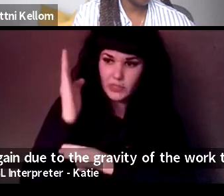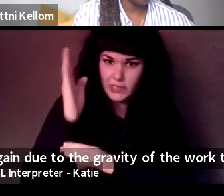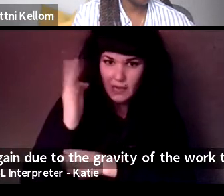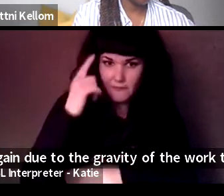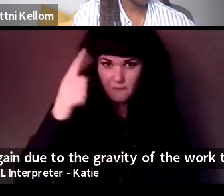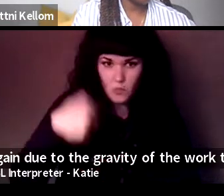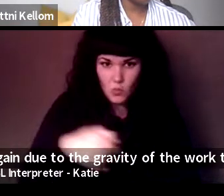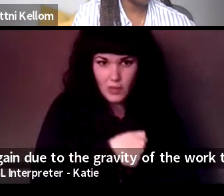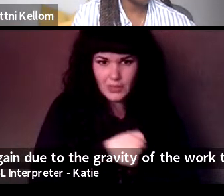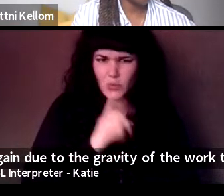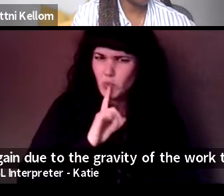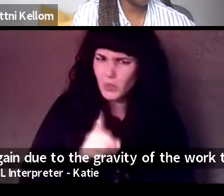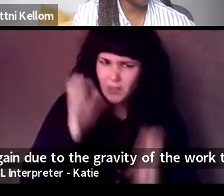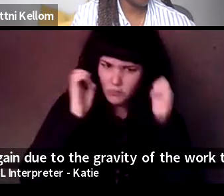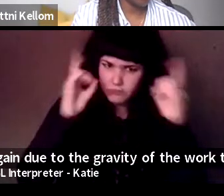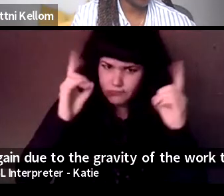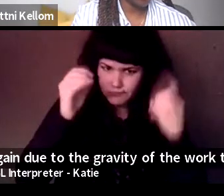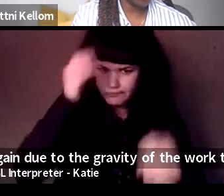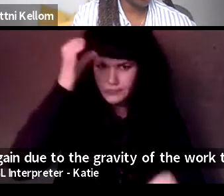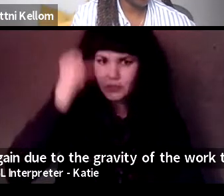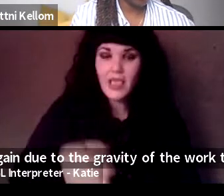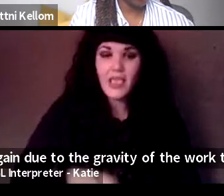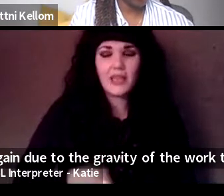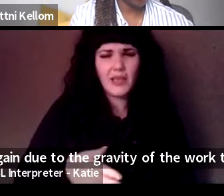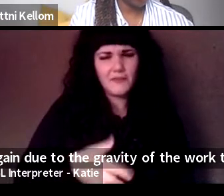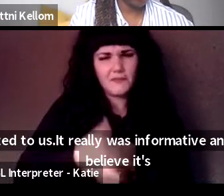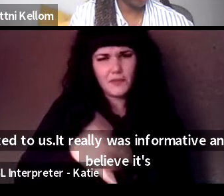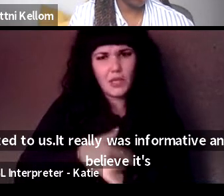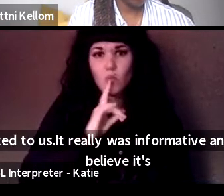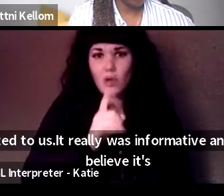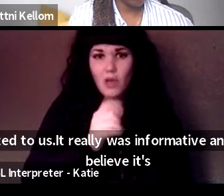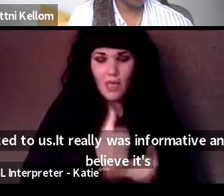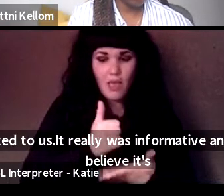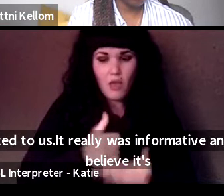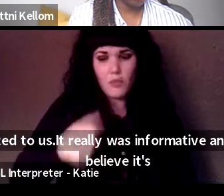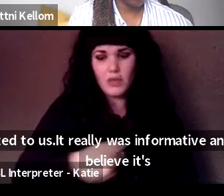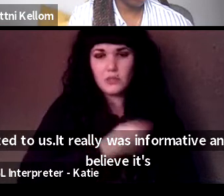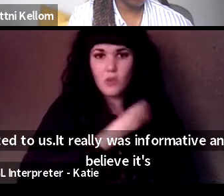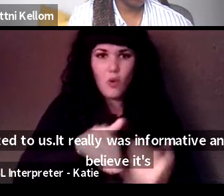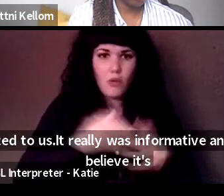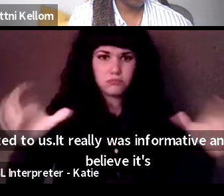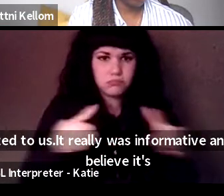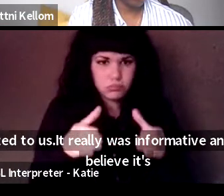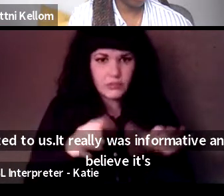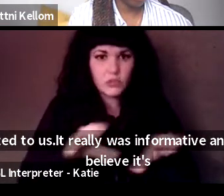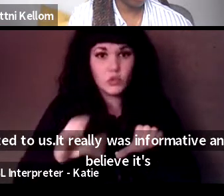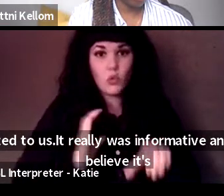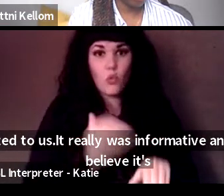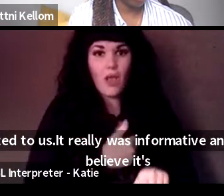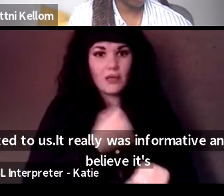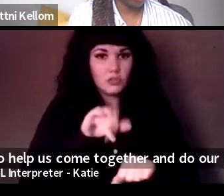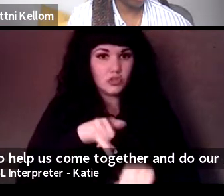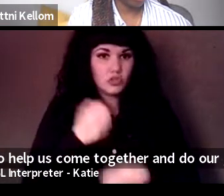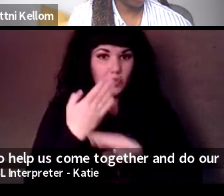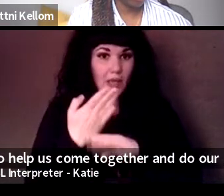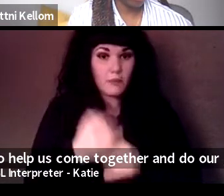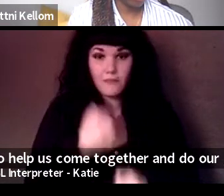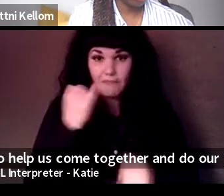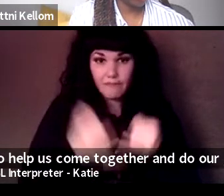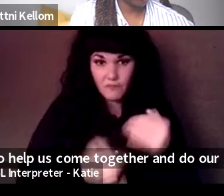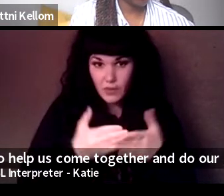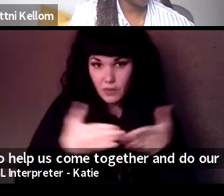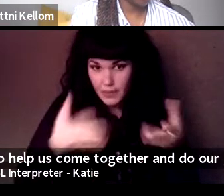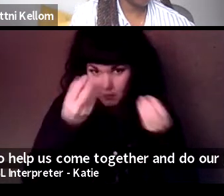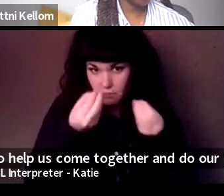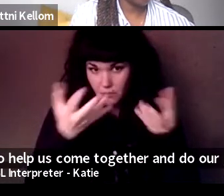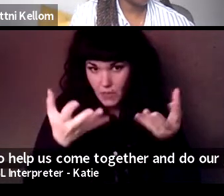informative, and I really believe it's going to help us come together and do our jobs. And then one last thing, I just want everyone to be